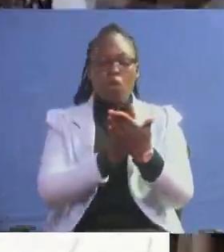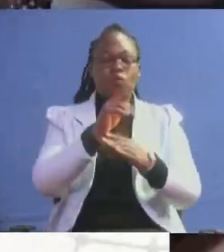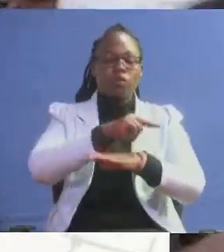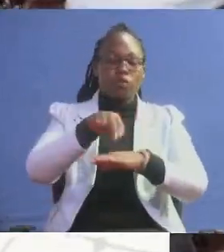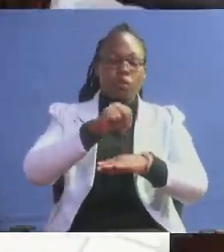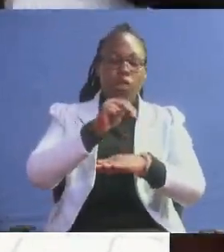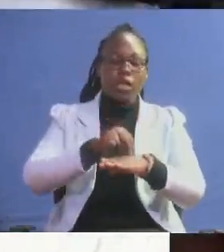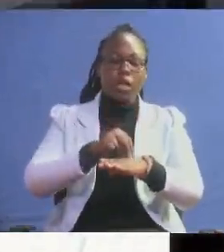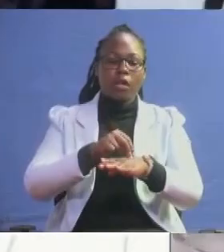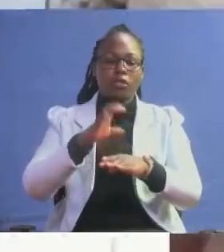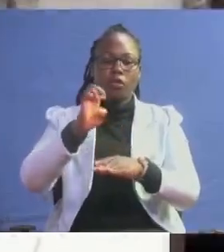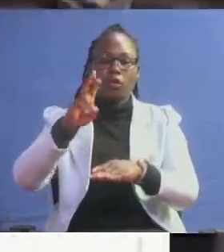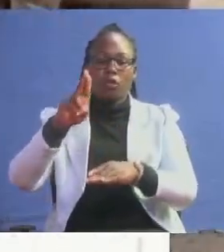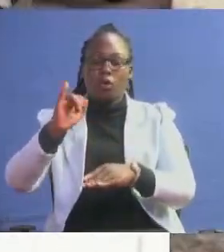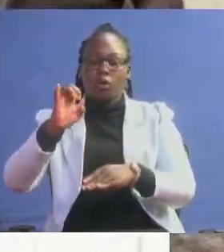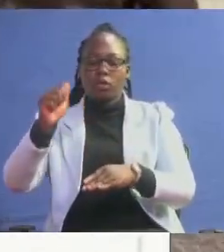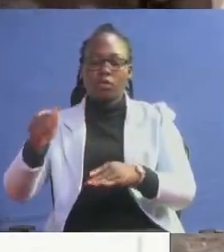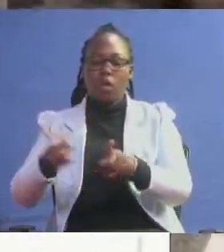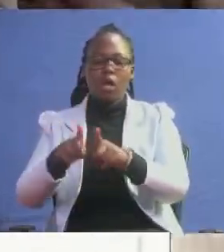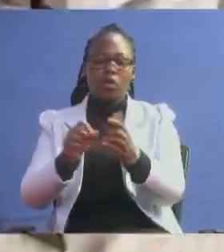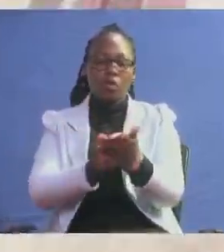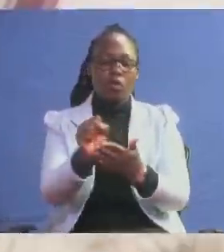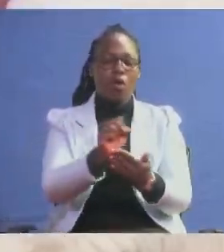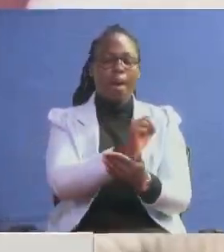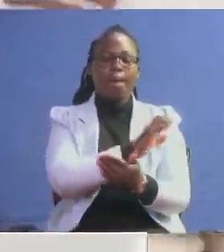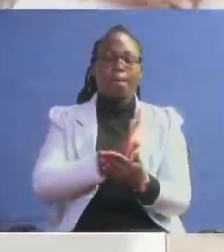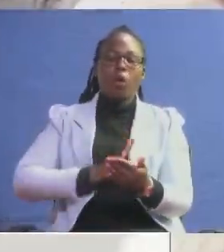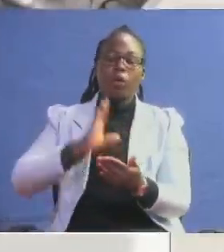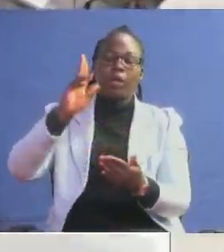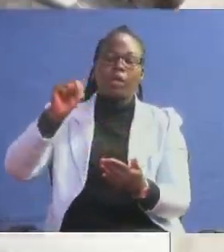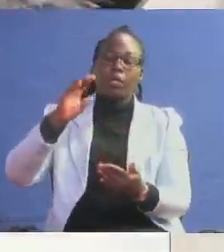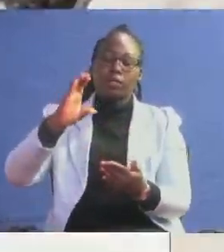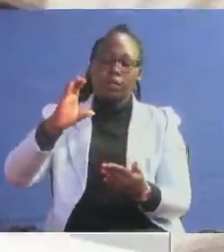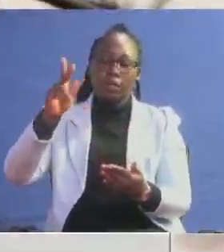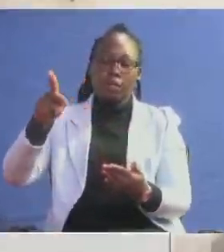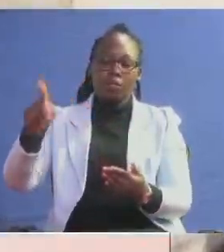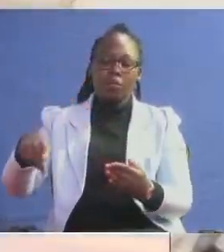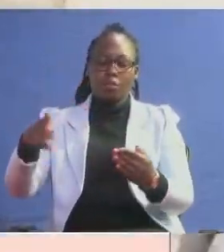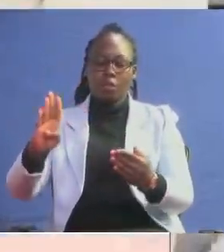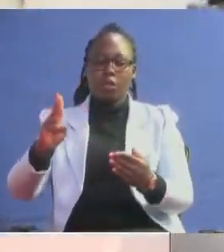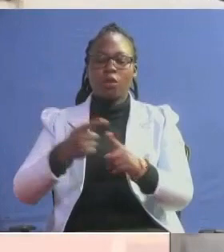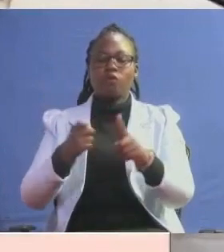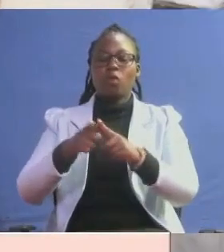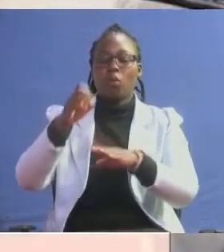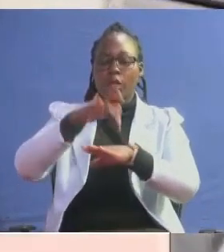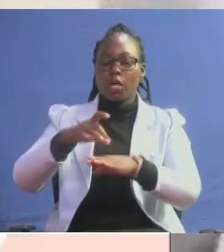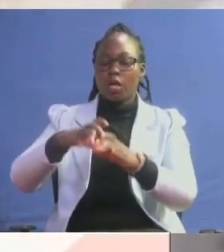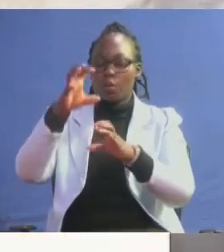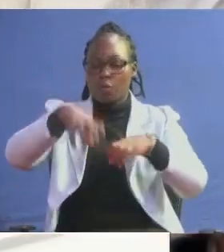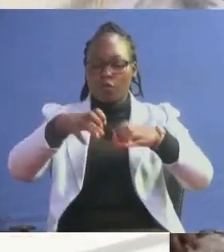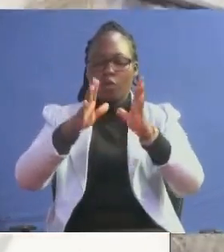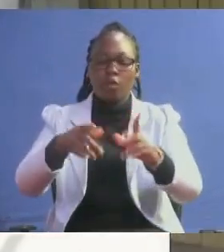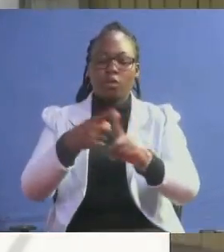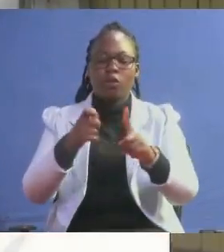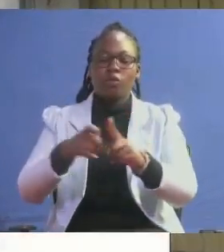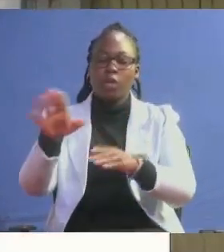National Cereals and Produce Board NCPB to purchase maize from Embu farmers from their depots located in